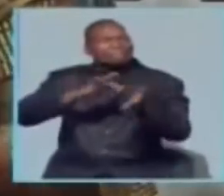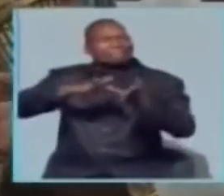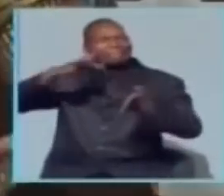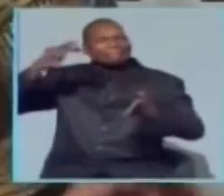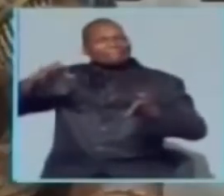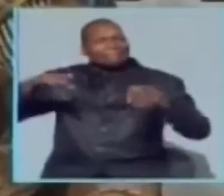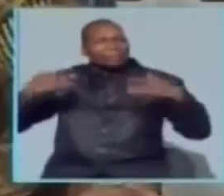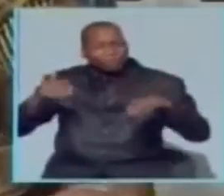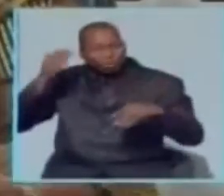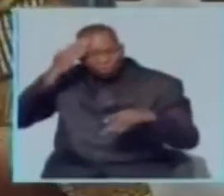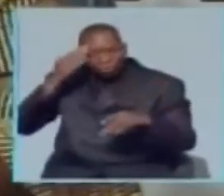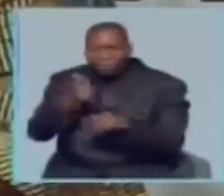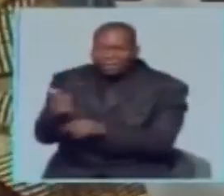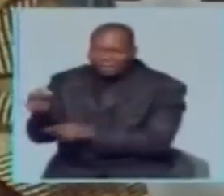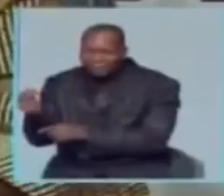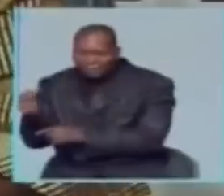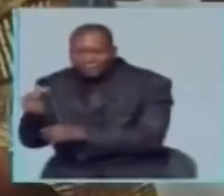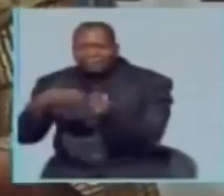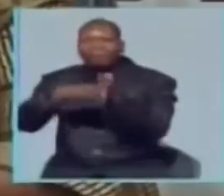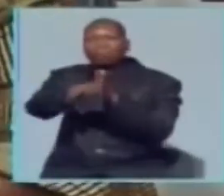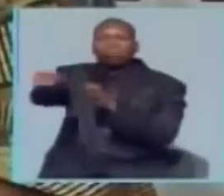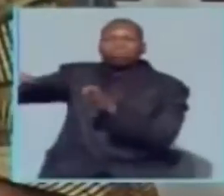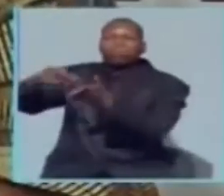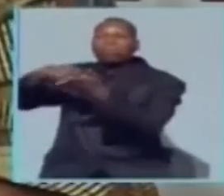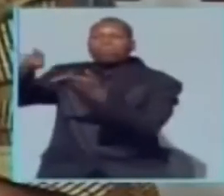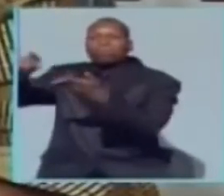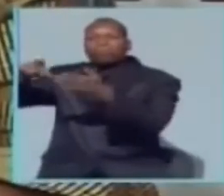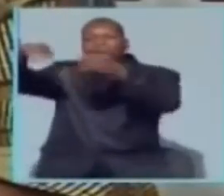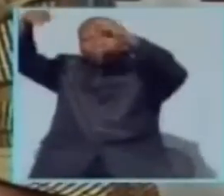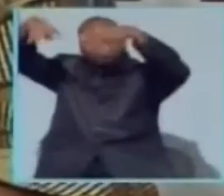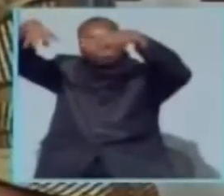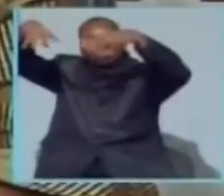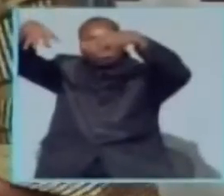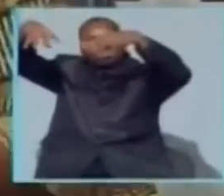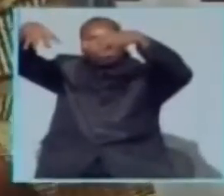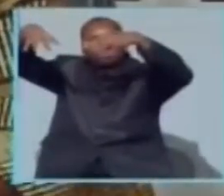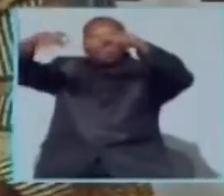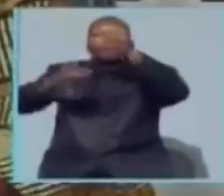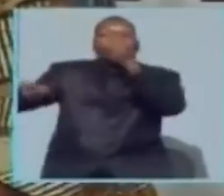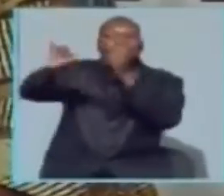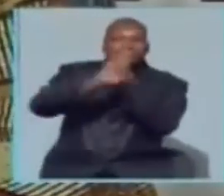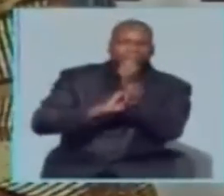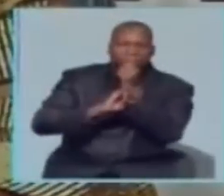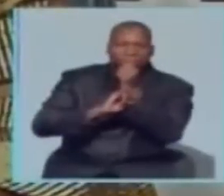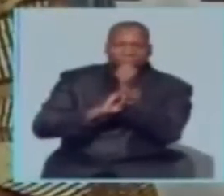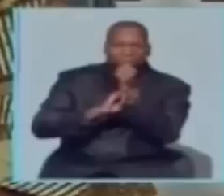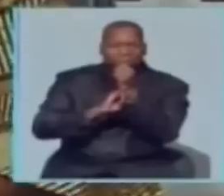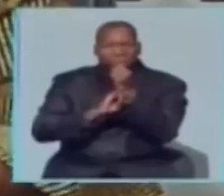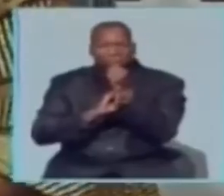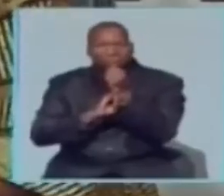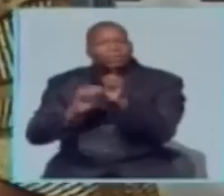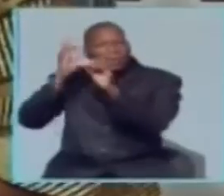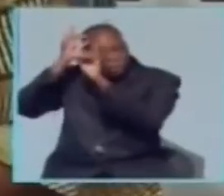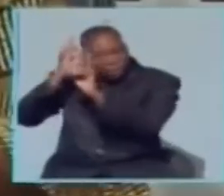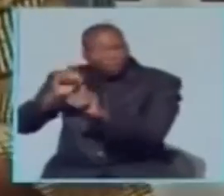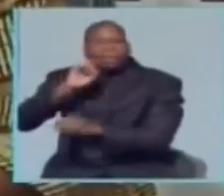take money from somewhere to pay for this power coming from abroad, from Mozambique. But the decision had to be made to